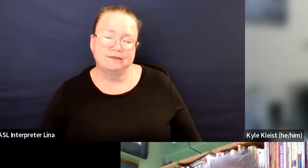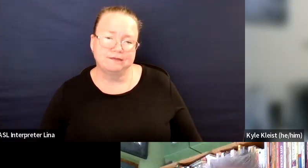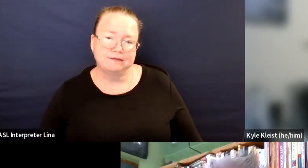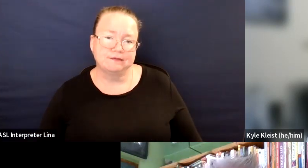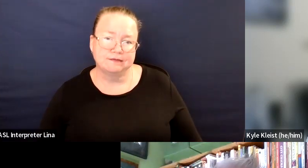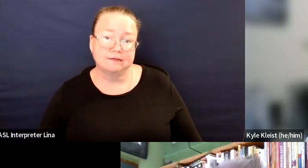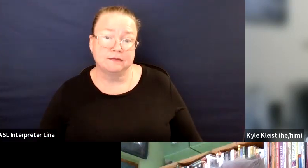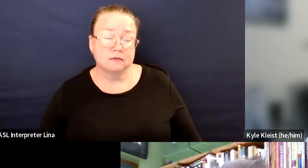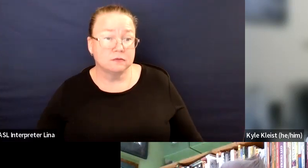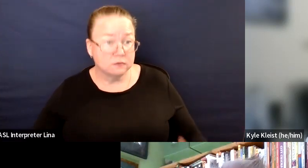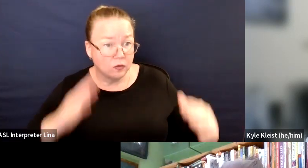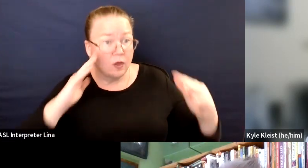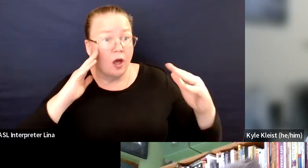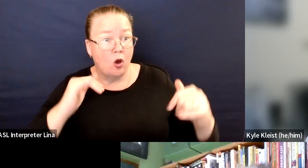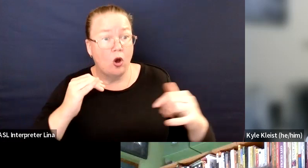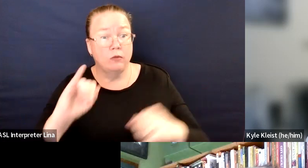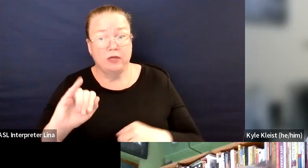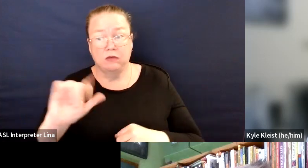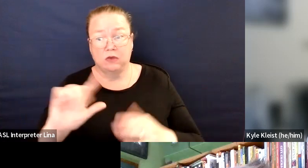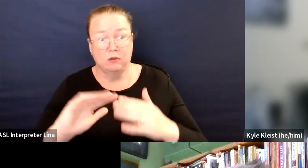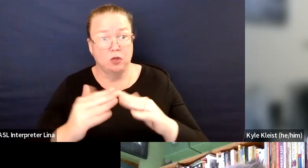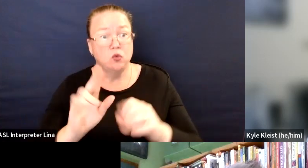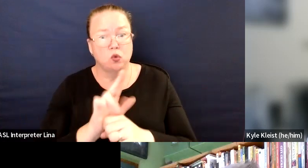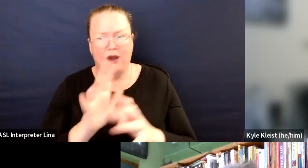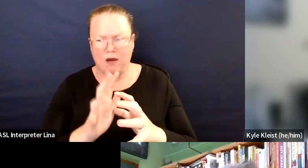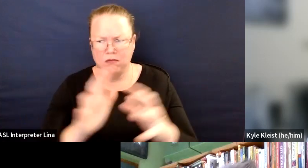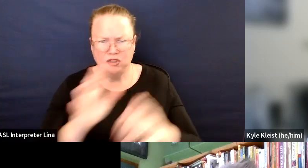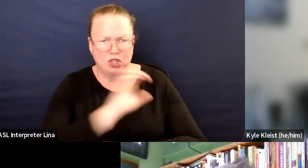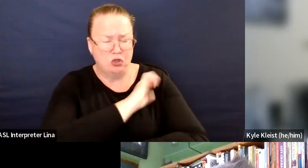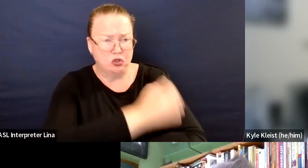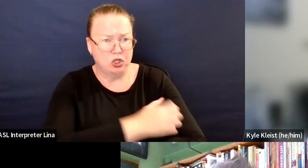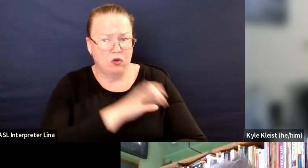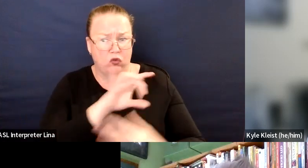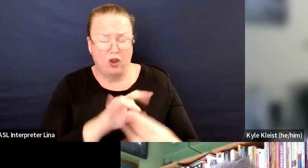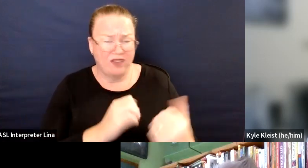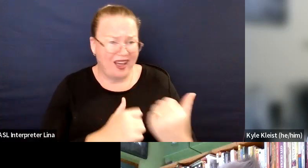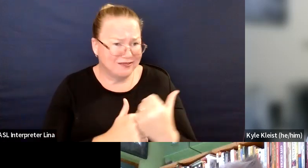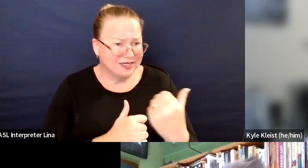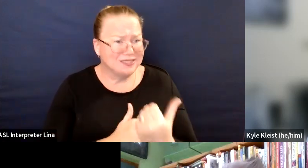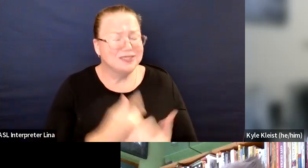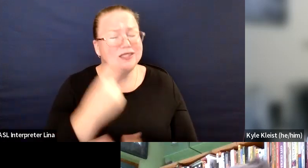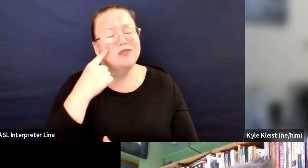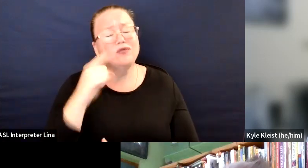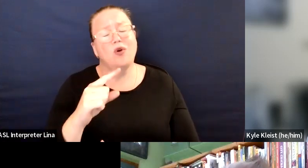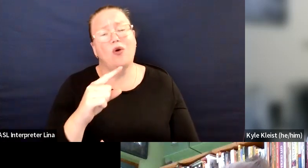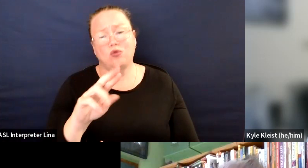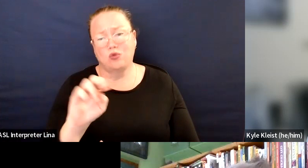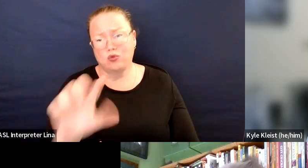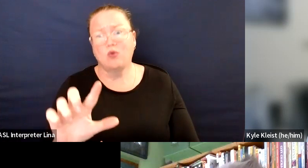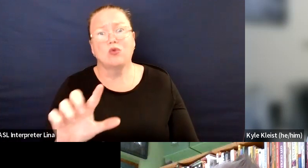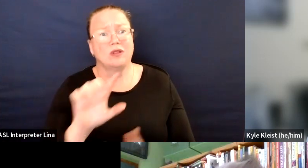And I hope that our independent living community is using as much energy on advocacy for